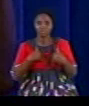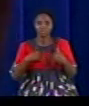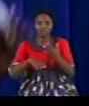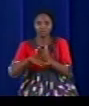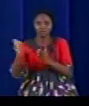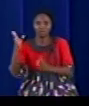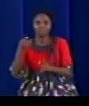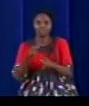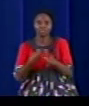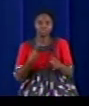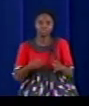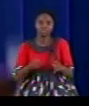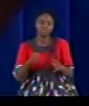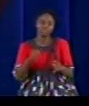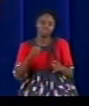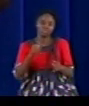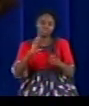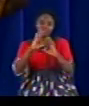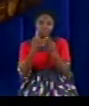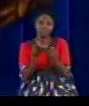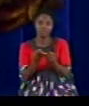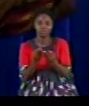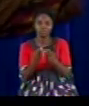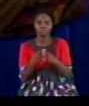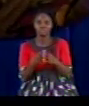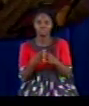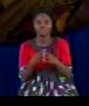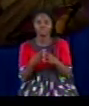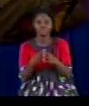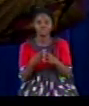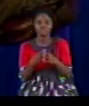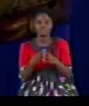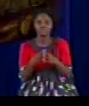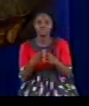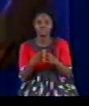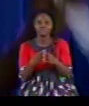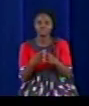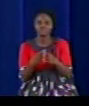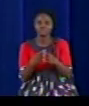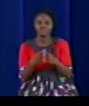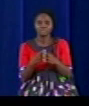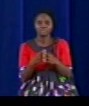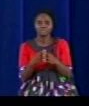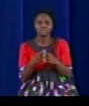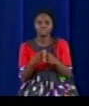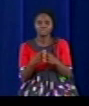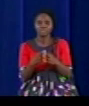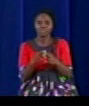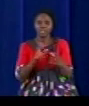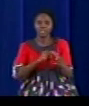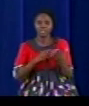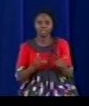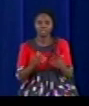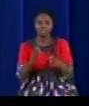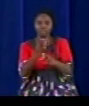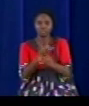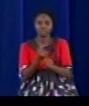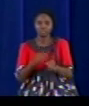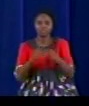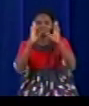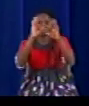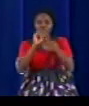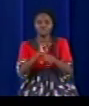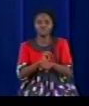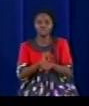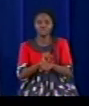them all in Jesus' name. And I receive the miracle. So God do his miracle. God do the signs